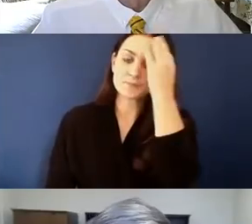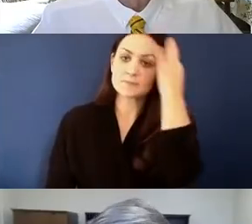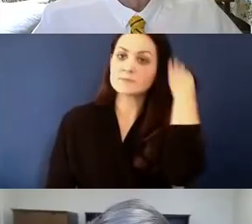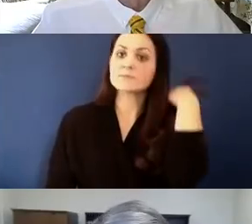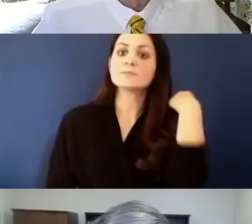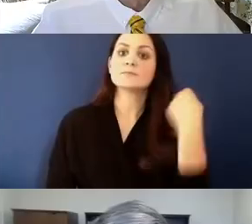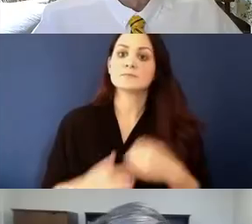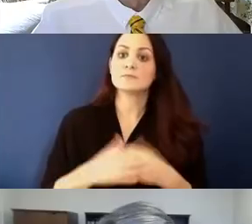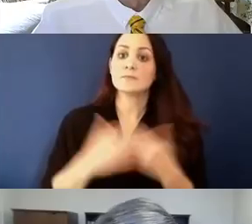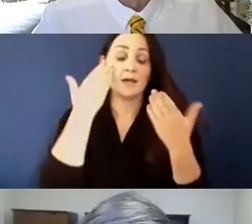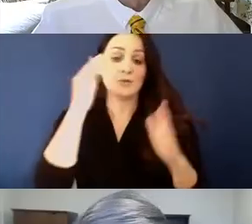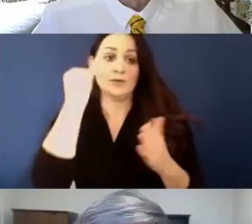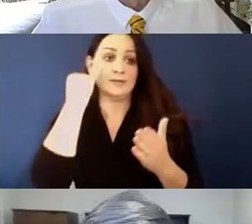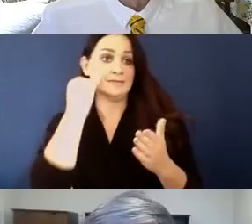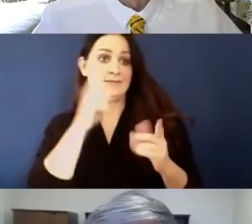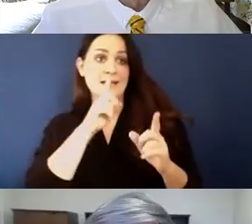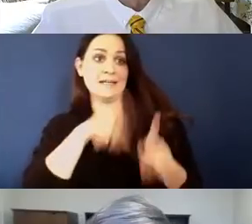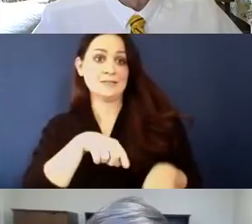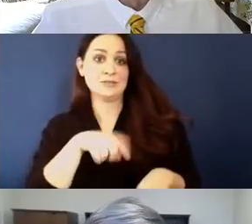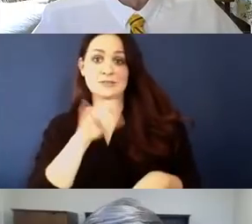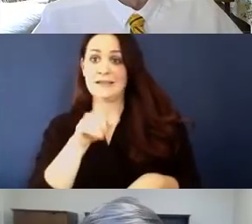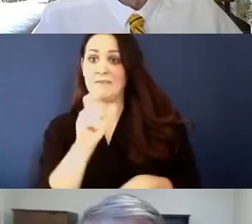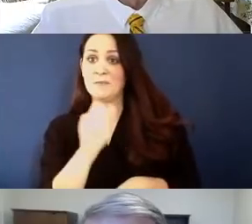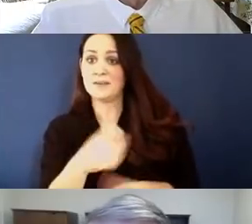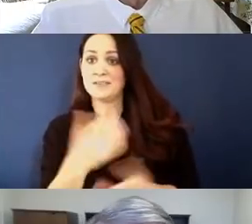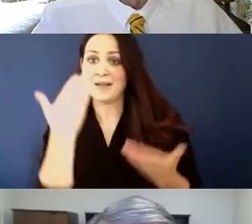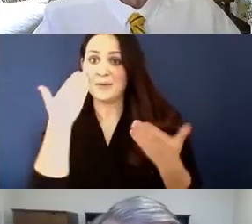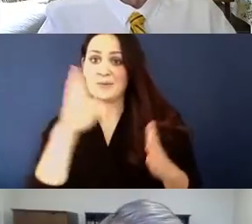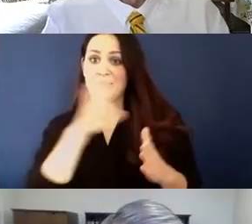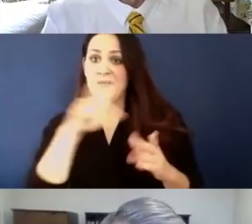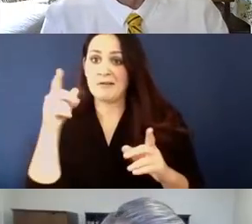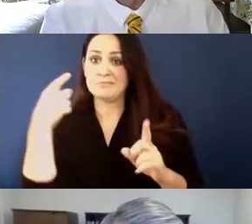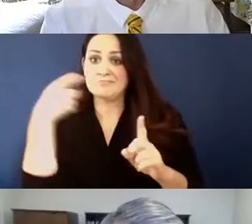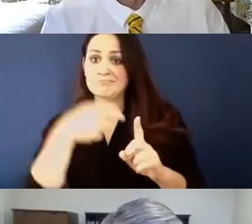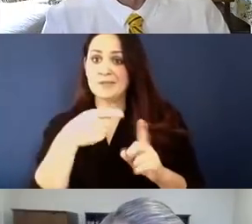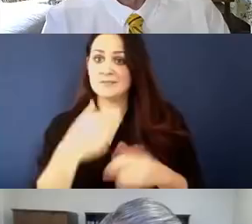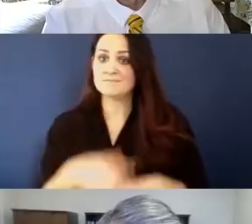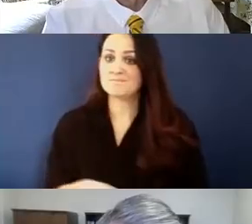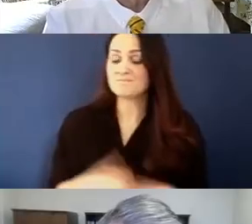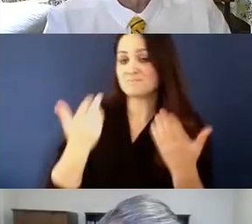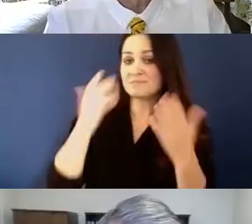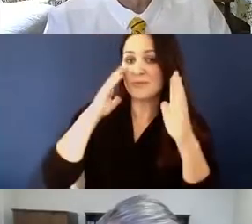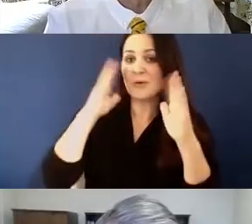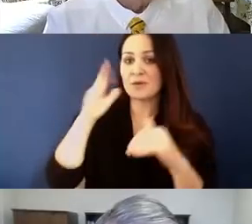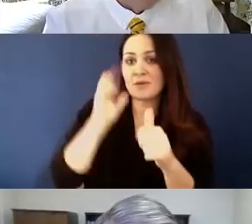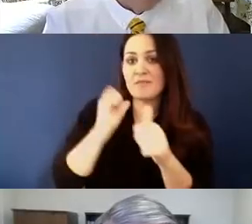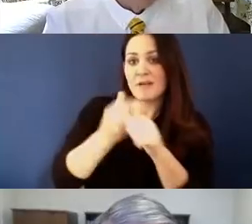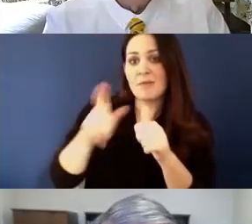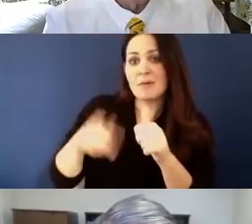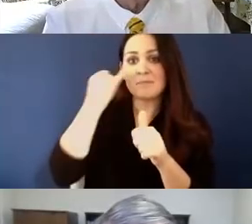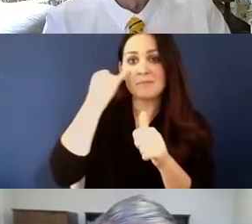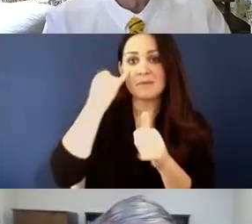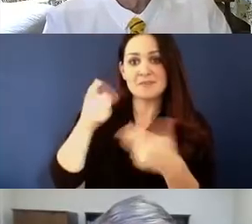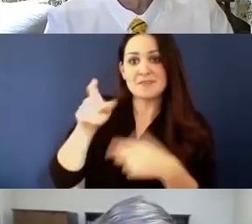Thanks. I don't know if that answers the question. I'm not sure what the question was. Thank you, Dave. I'm not sure either, but hopefully there'll be follow-up if it hasn't. Two